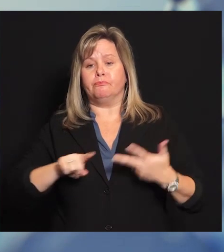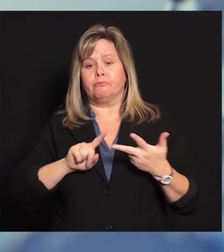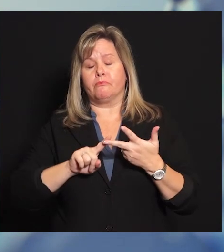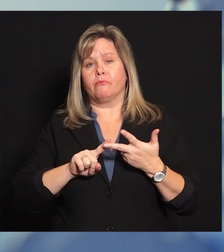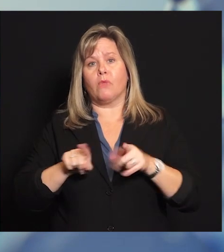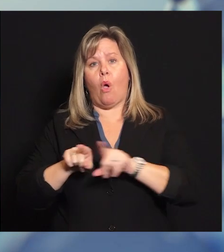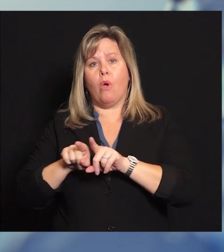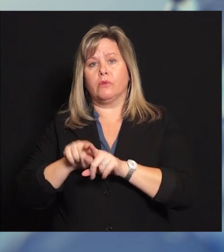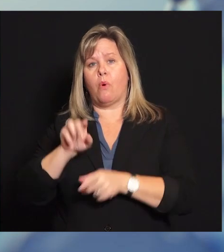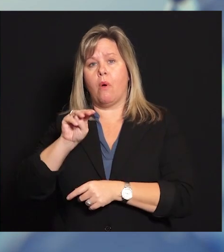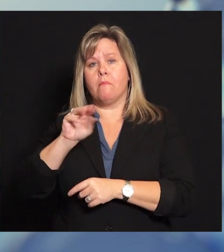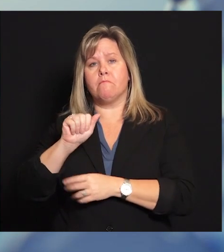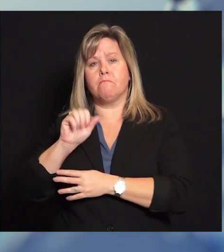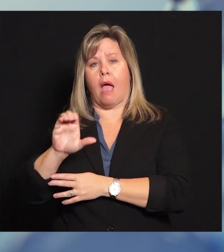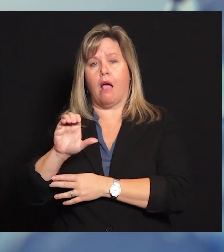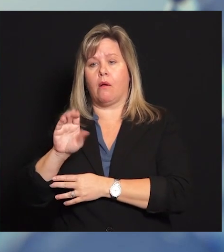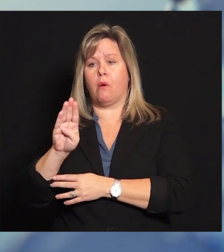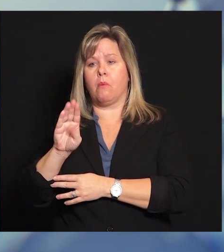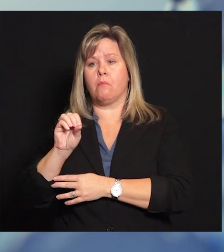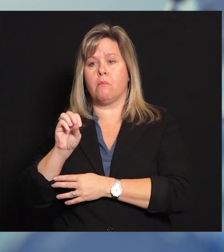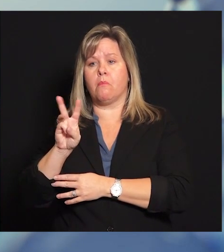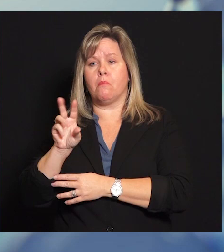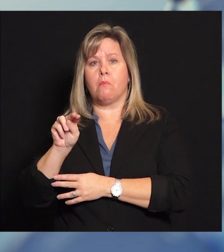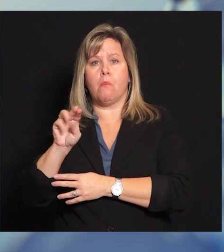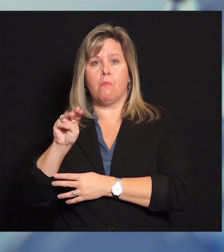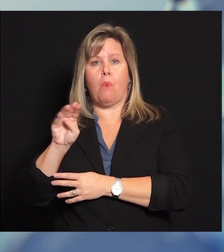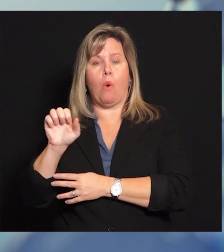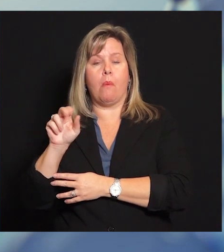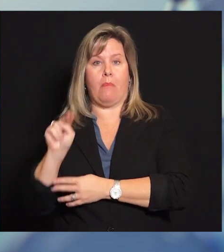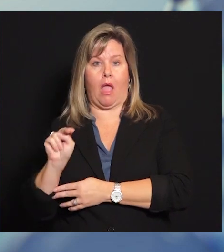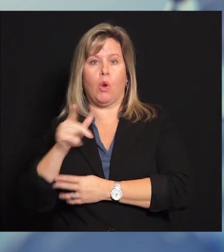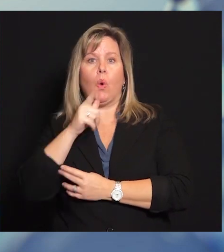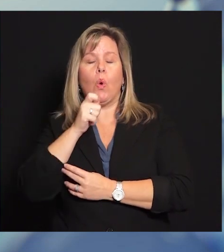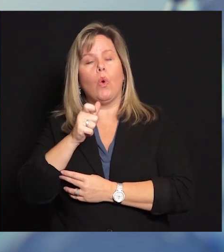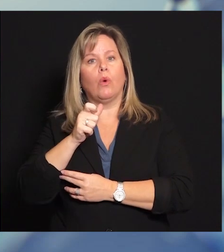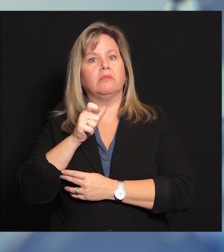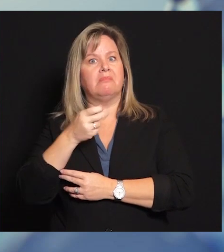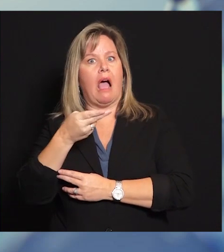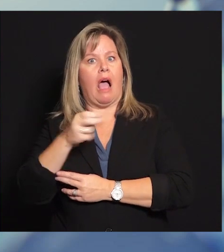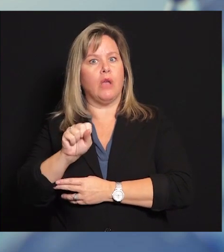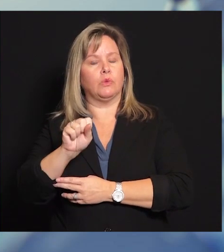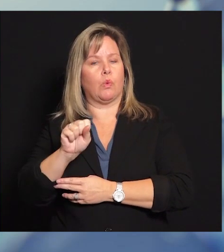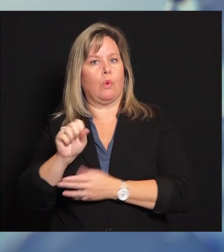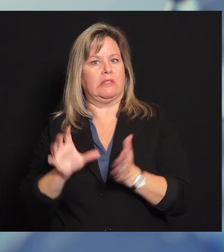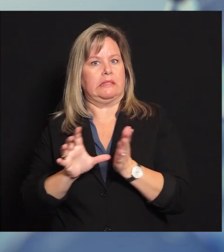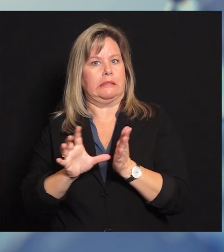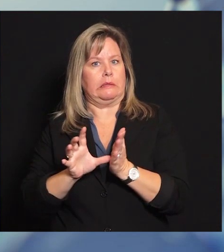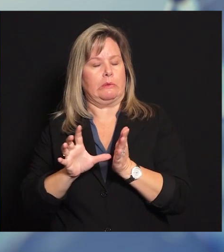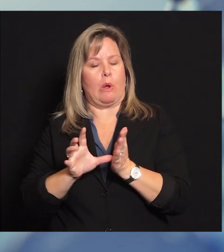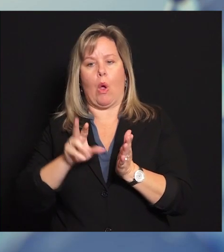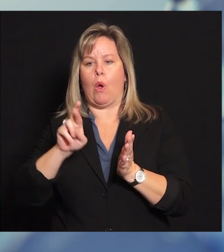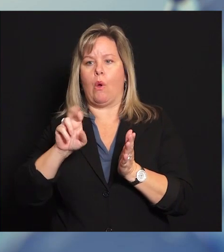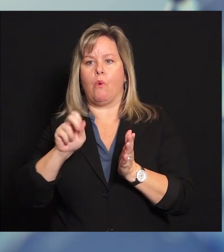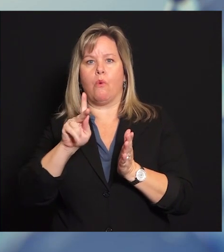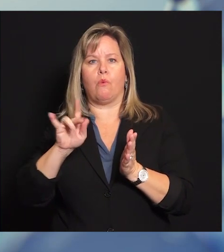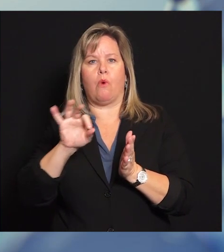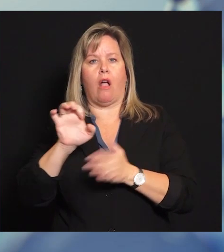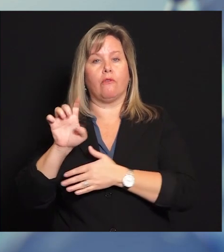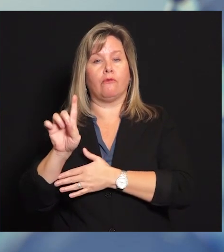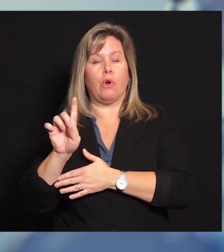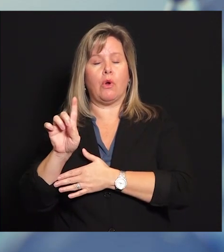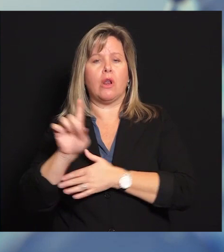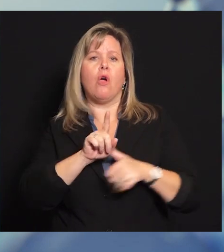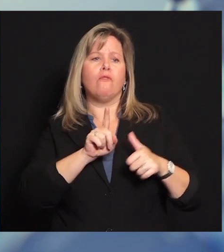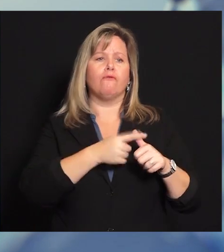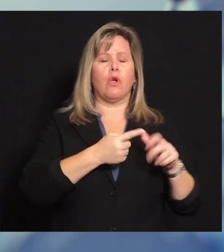an 18-year-old Rockford High School senior. A healthy and active football player, he first got the virus in October. But a month